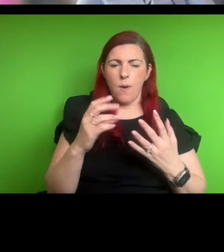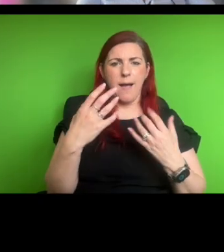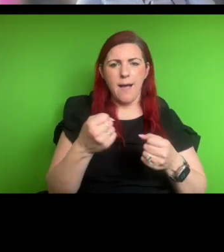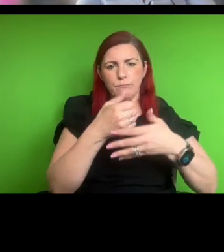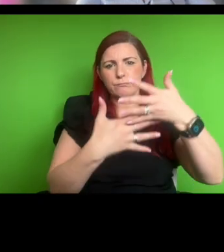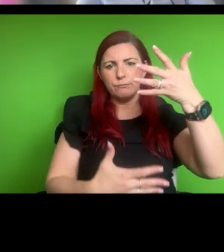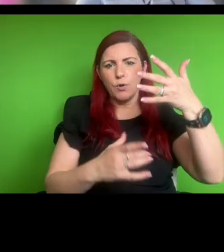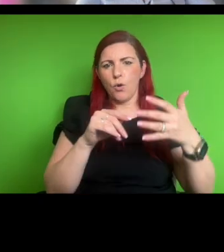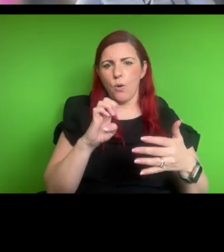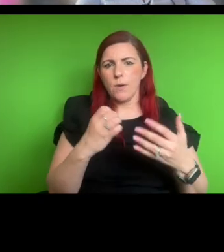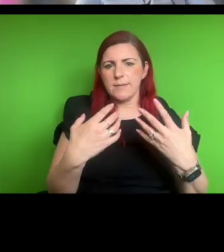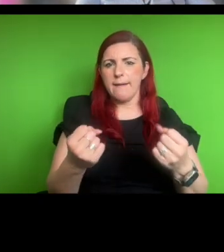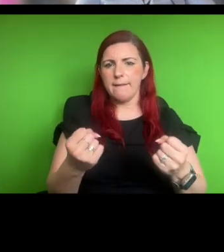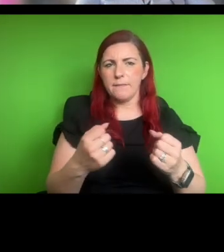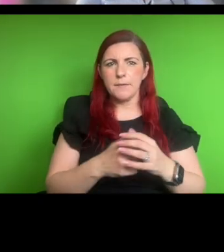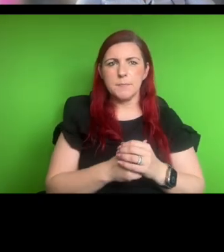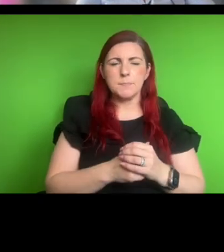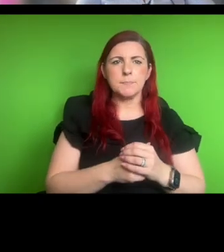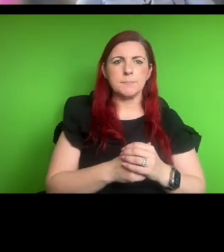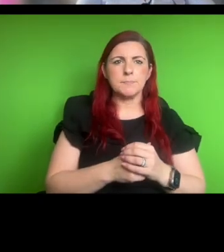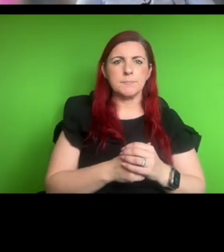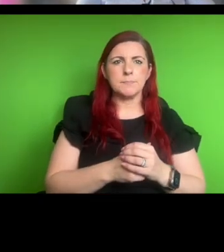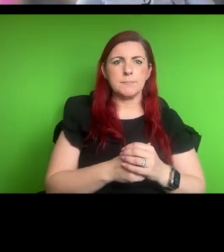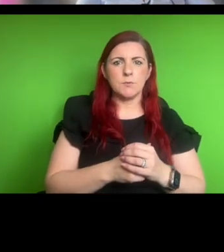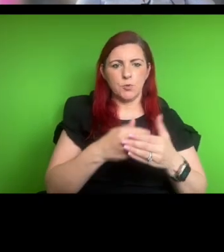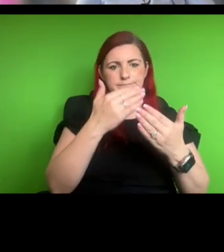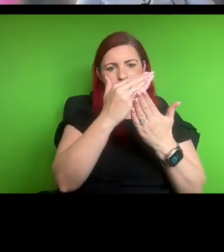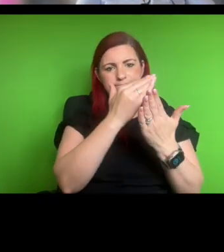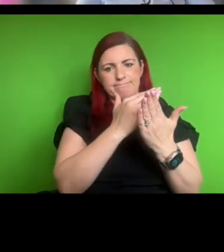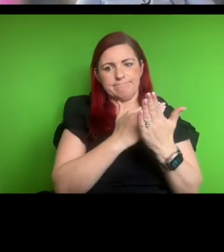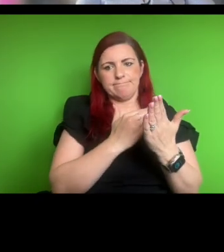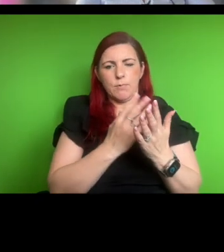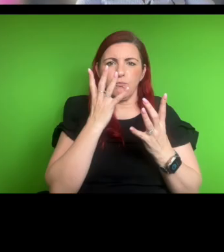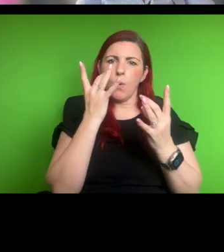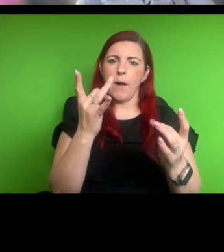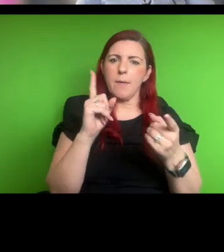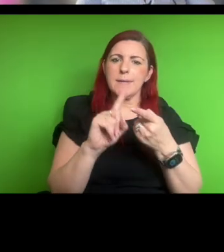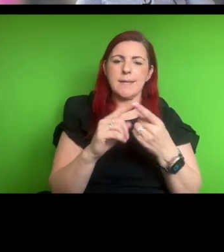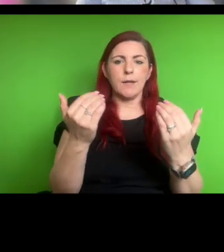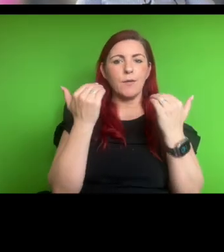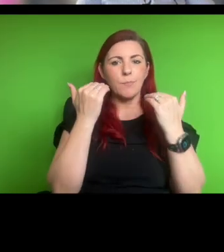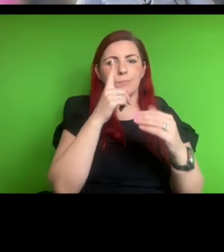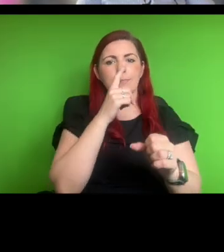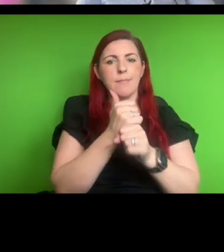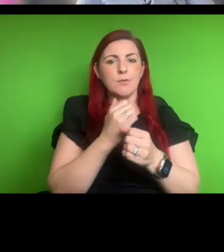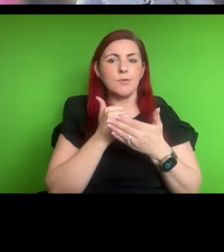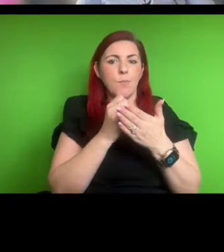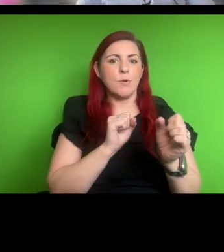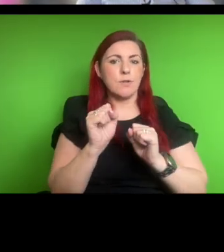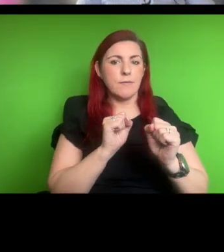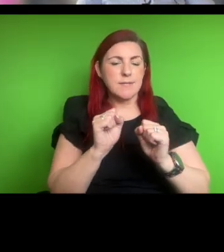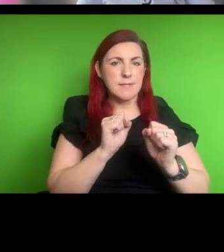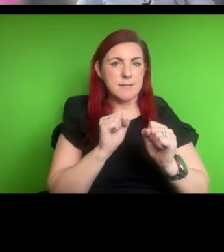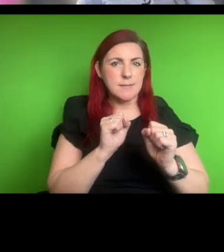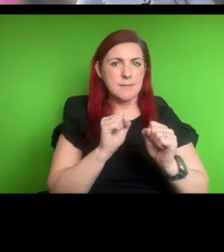to set out requirements and information about support services. And in clause 4, we talk